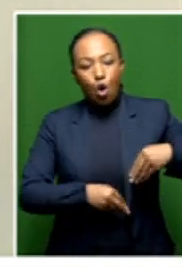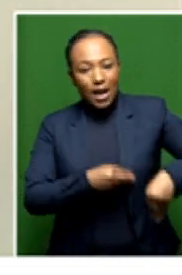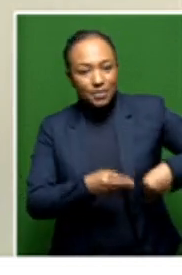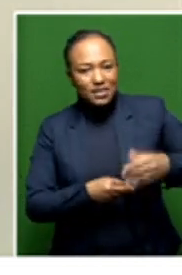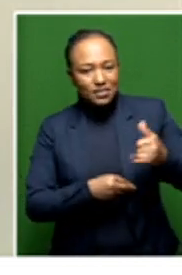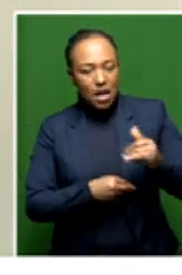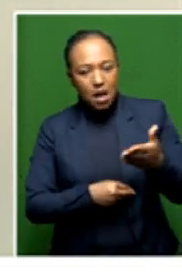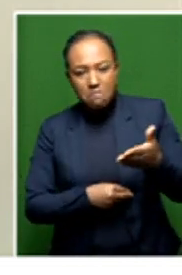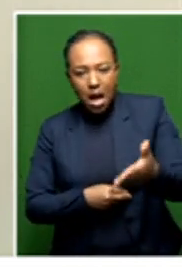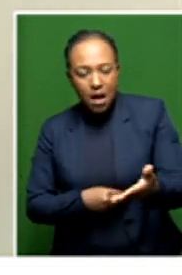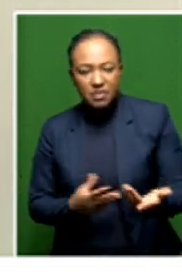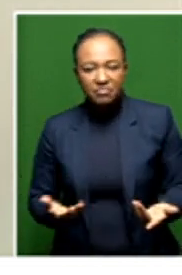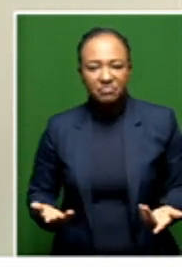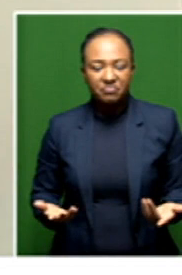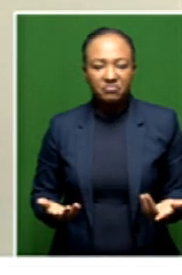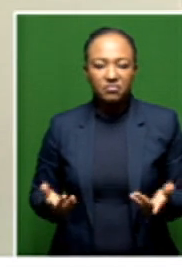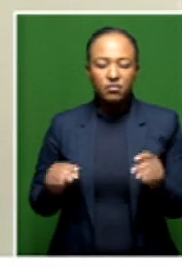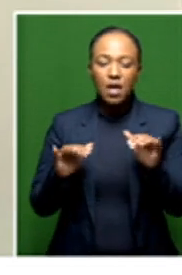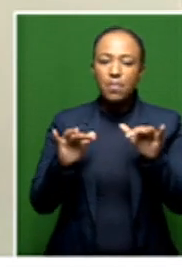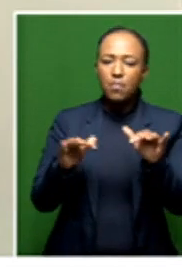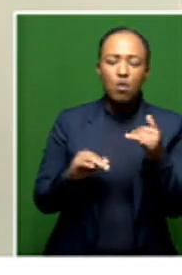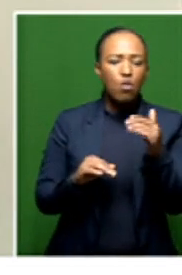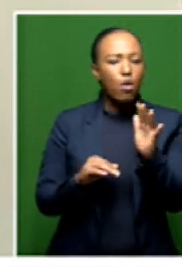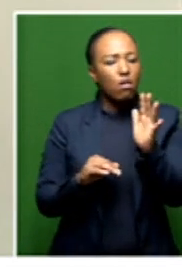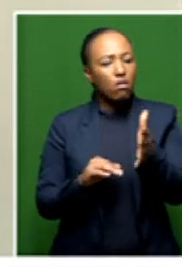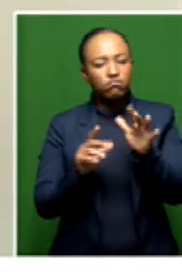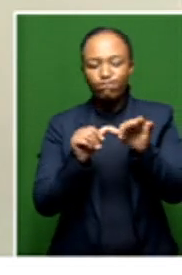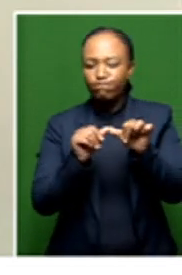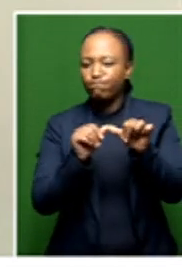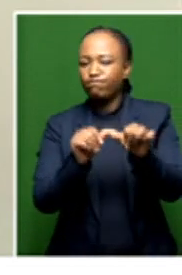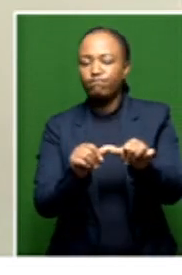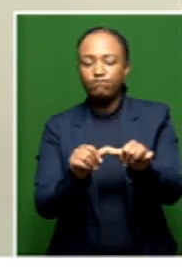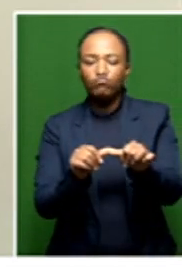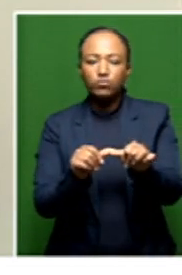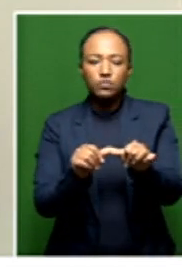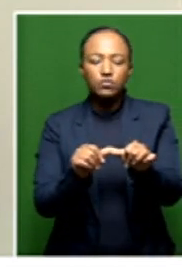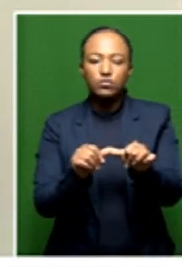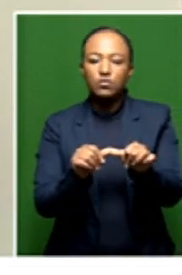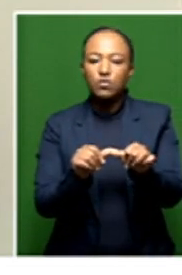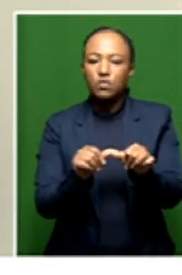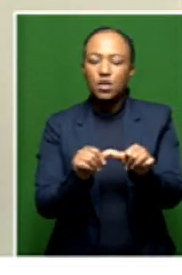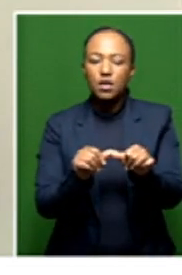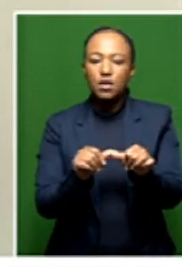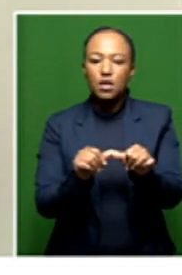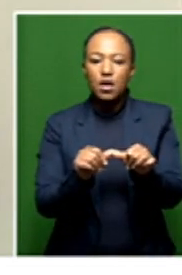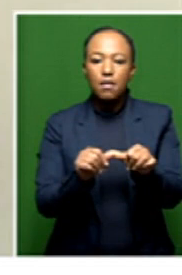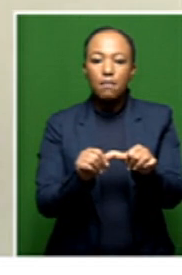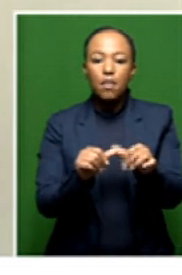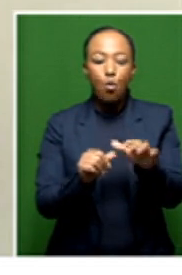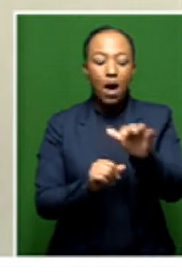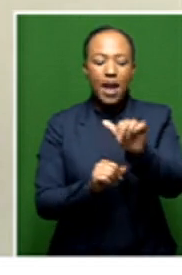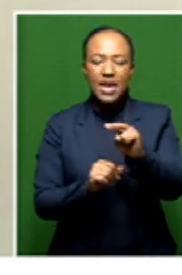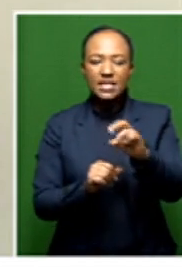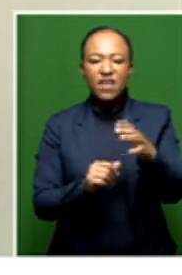exists, people are not going to be able to receive the contract that the ANC